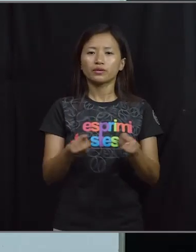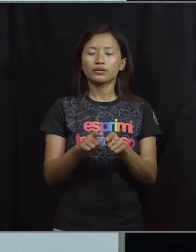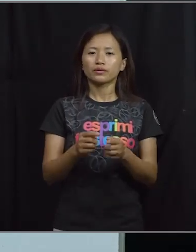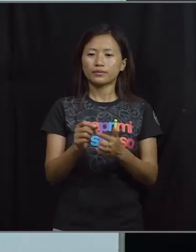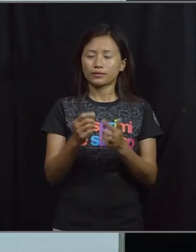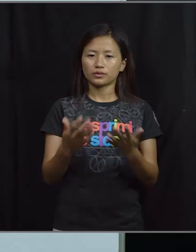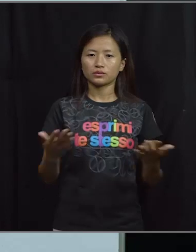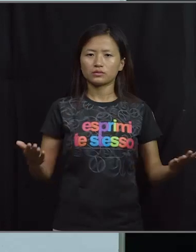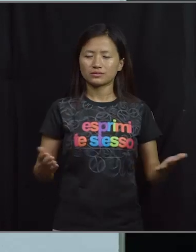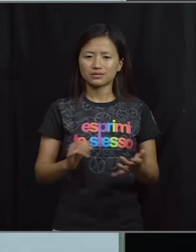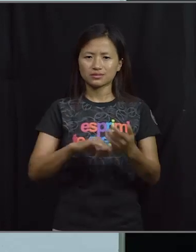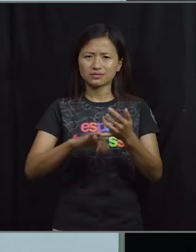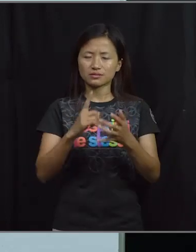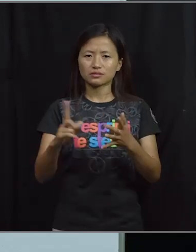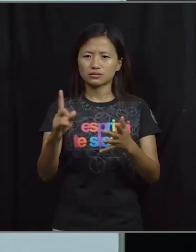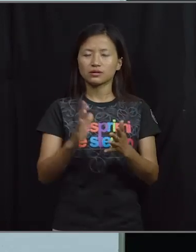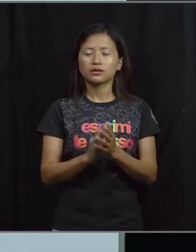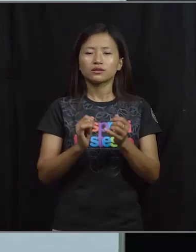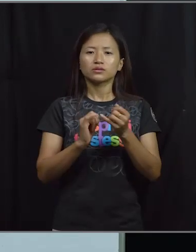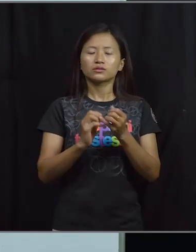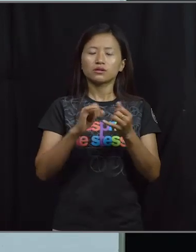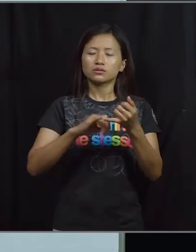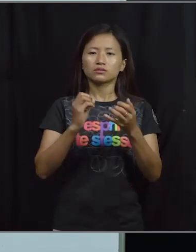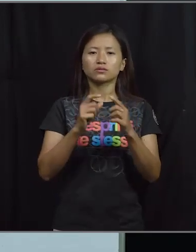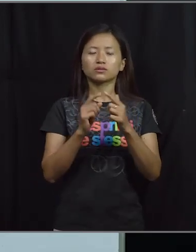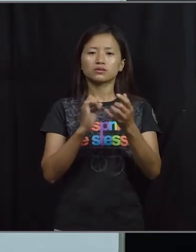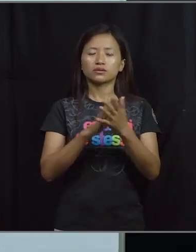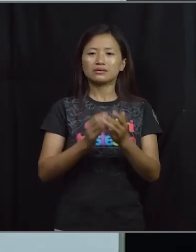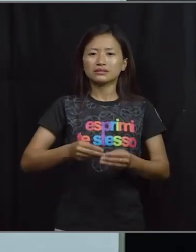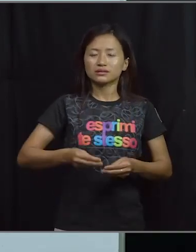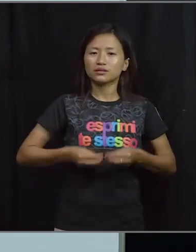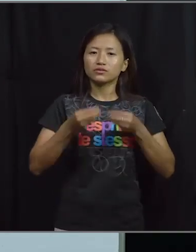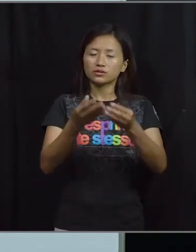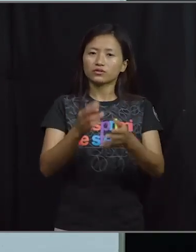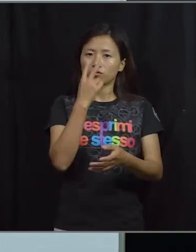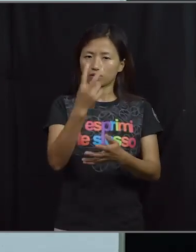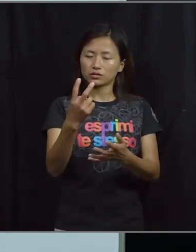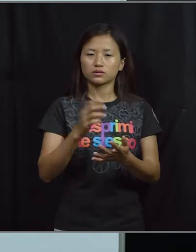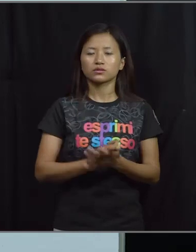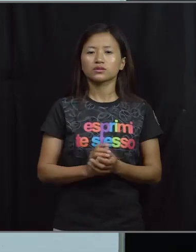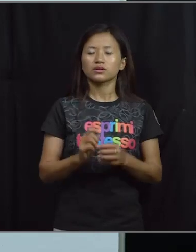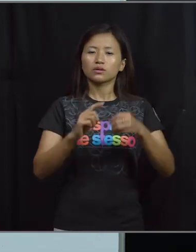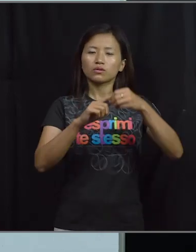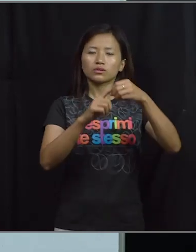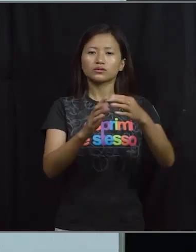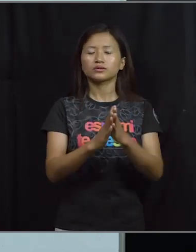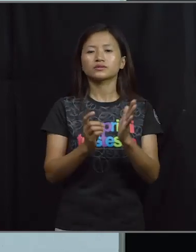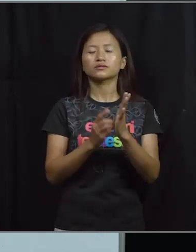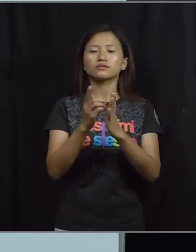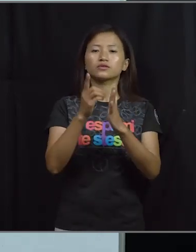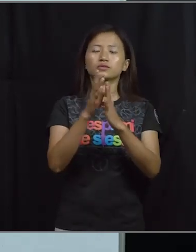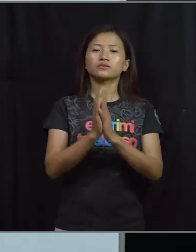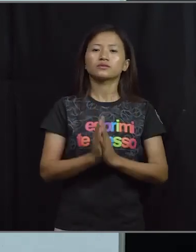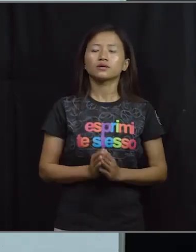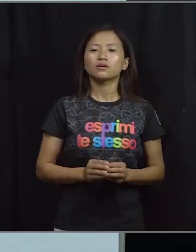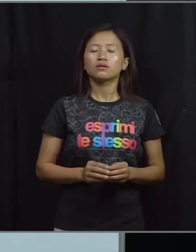a standardized and sophisticated product. They focus only on the quality and development, and they